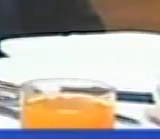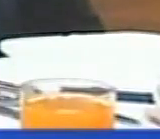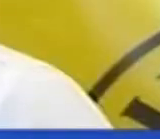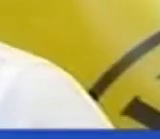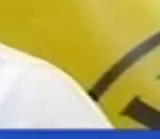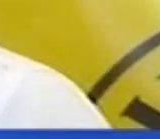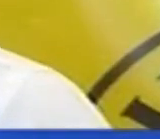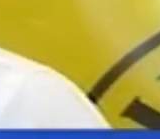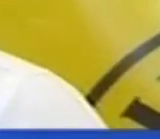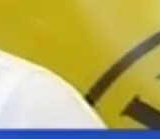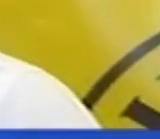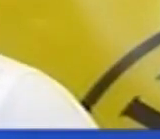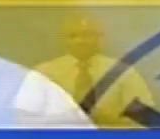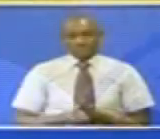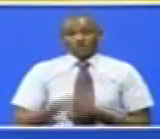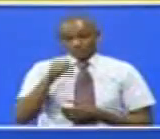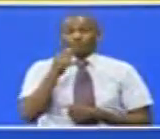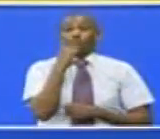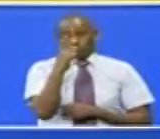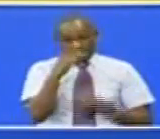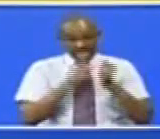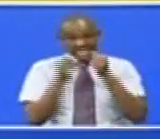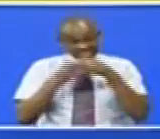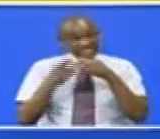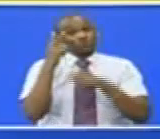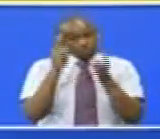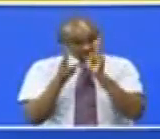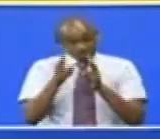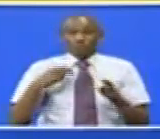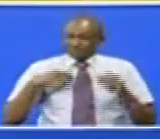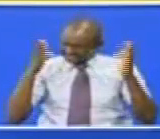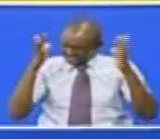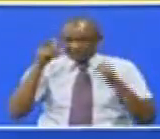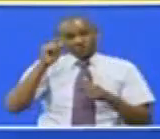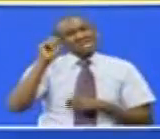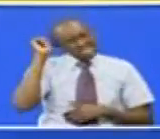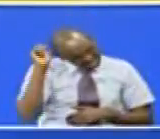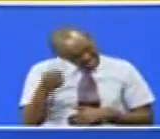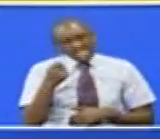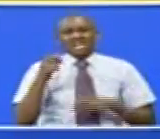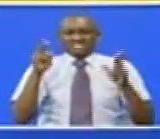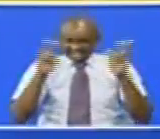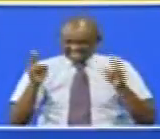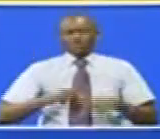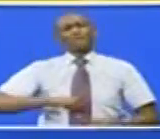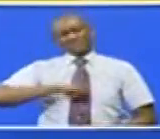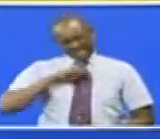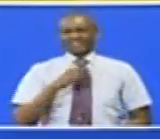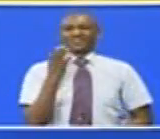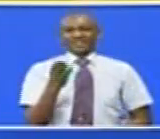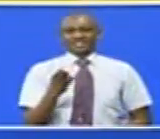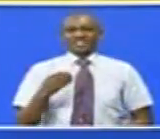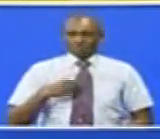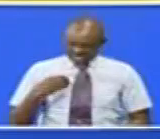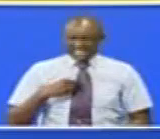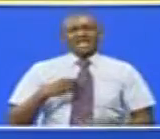ABL's director. Tusker, since 1922, has been celebrating Kenyan national pride, and we've built